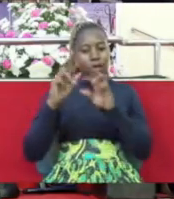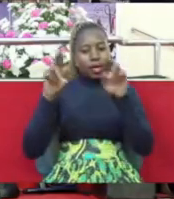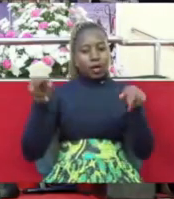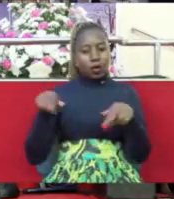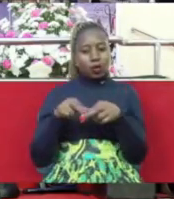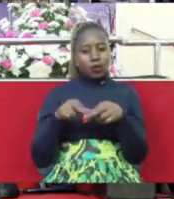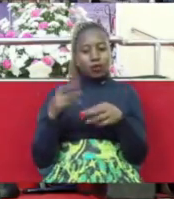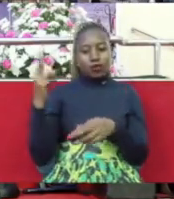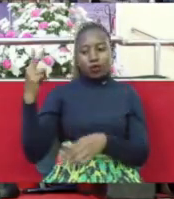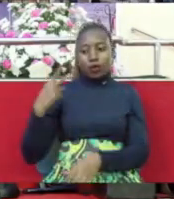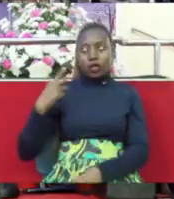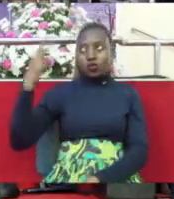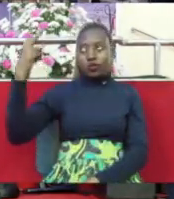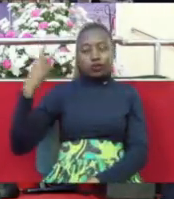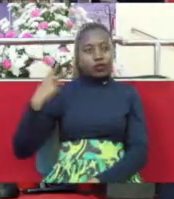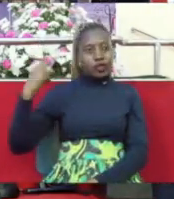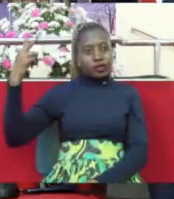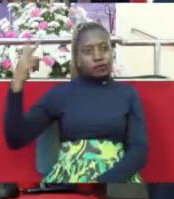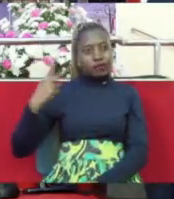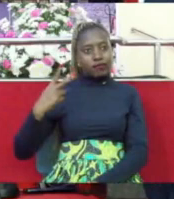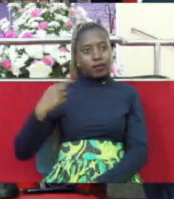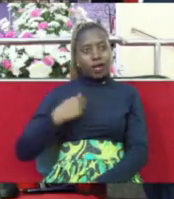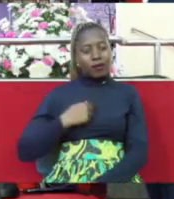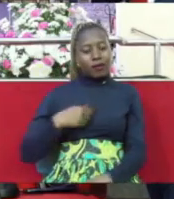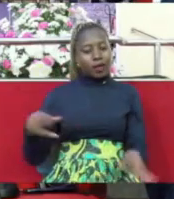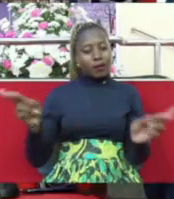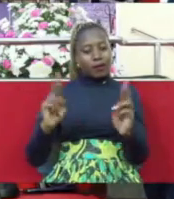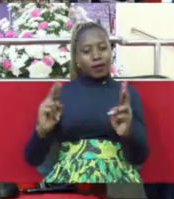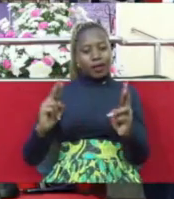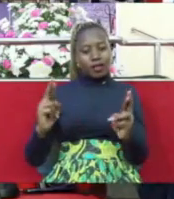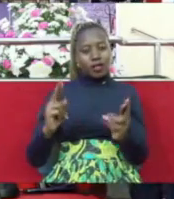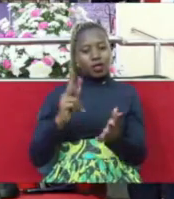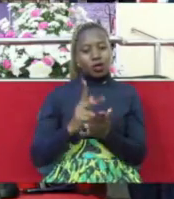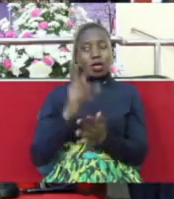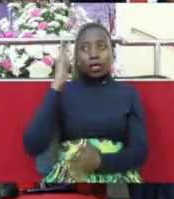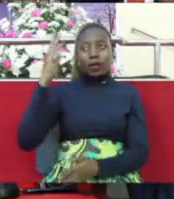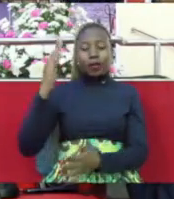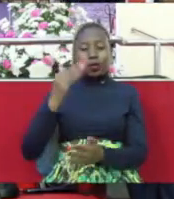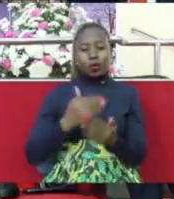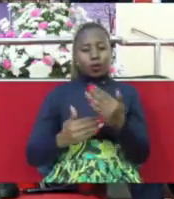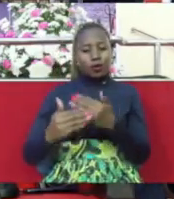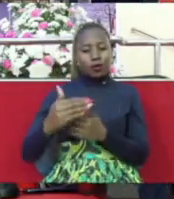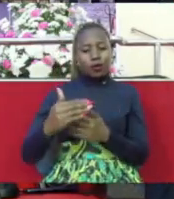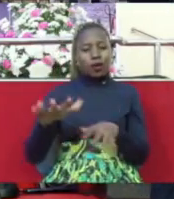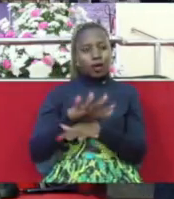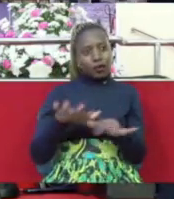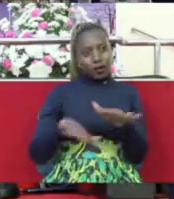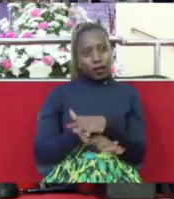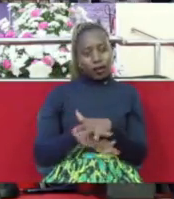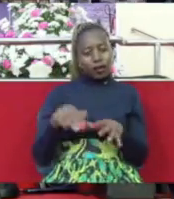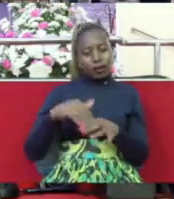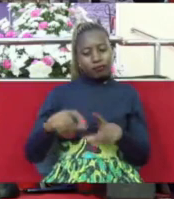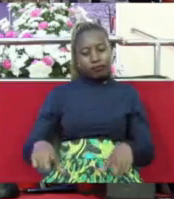kwa sababu ya mimi na wewe. I am willing to put you in front of everything that concerns my life. Niko radhi kukuweka mbele ya kila kitu ambacho